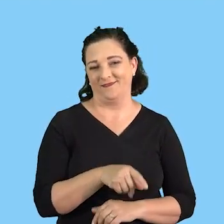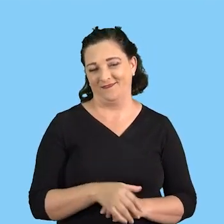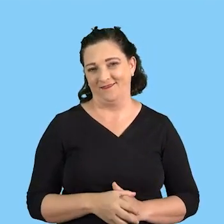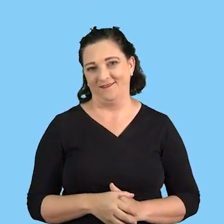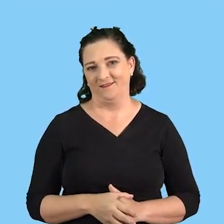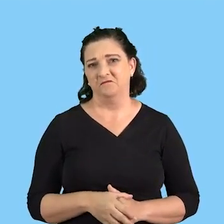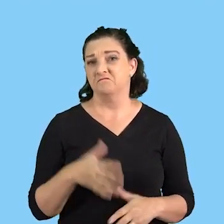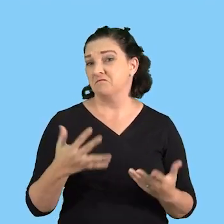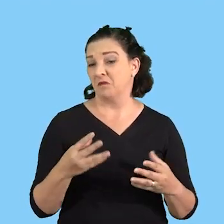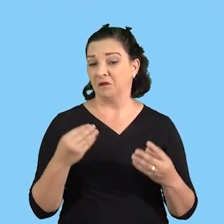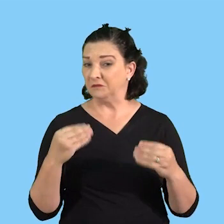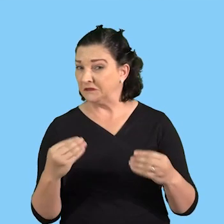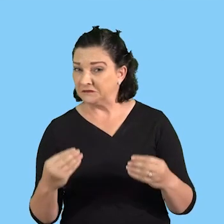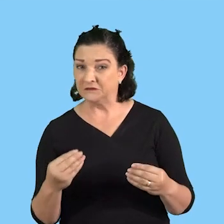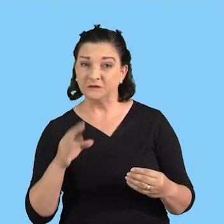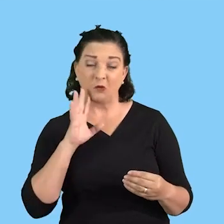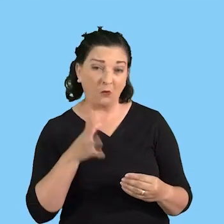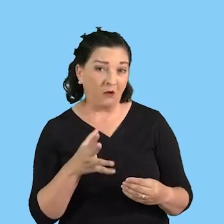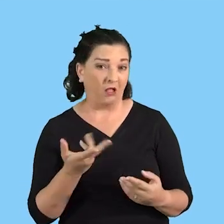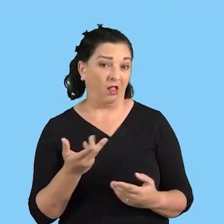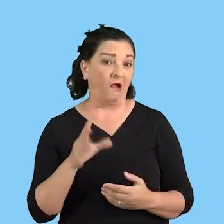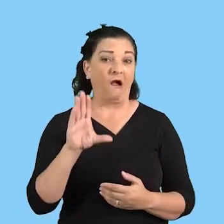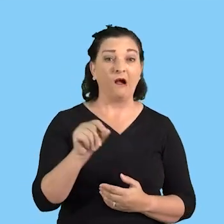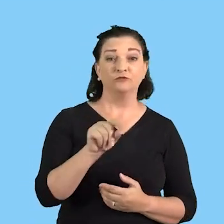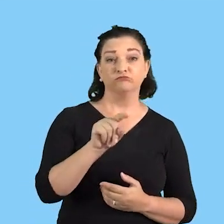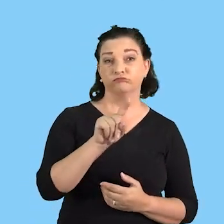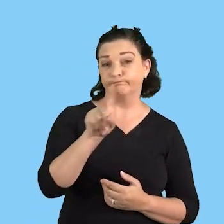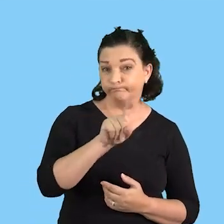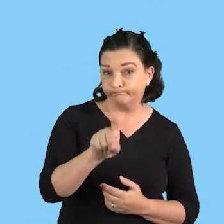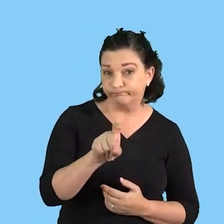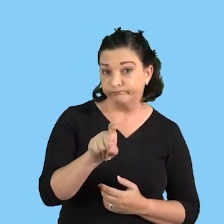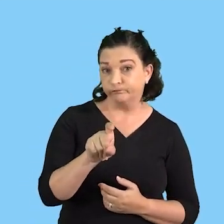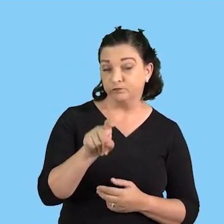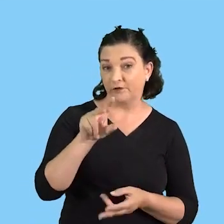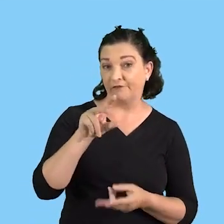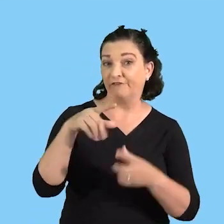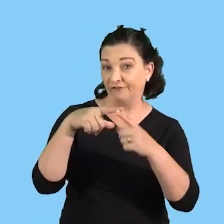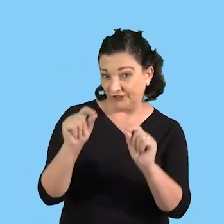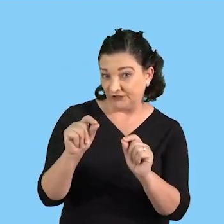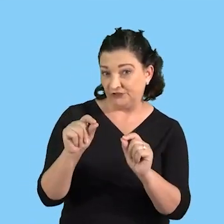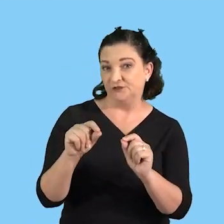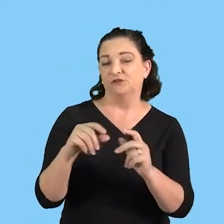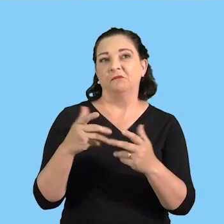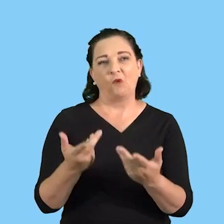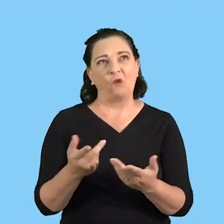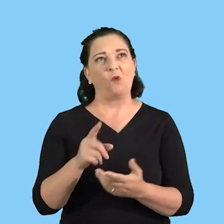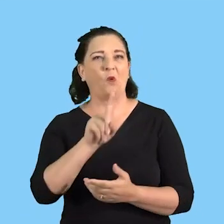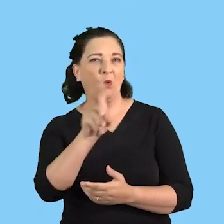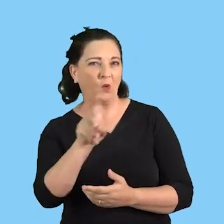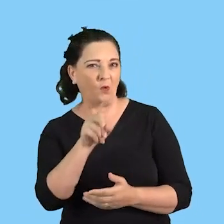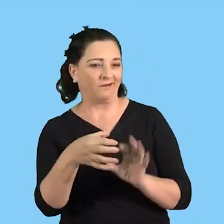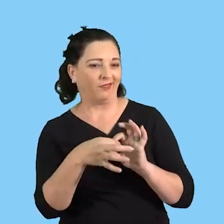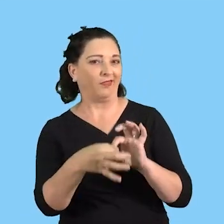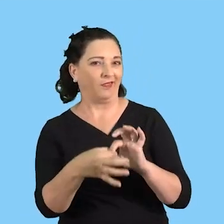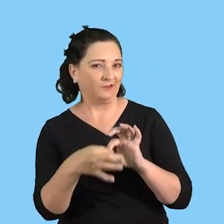from time to time, businesses will be asking you to either complete surveys, or maybe they will ask you questions related